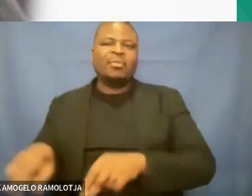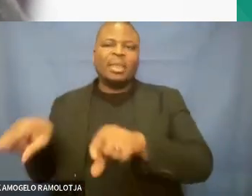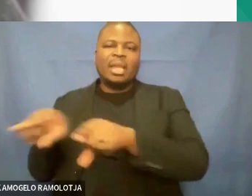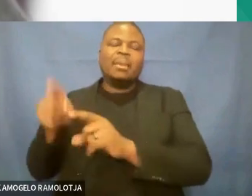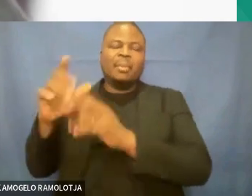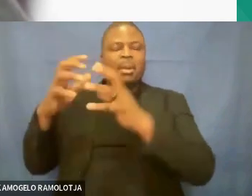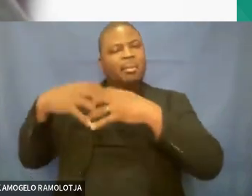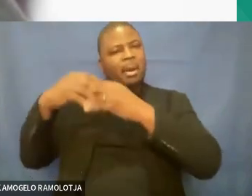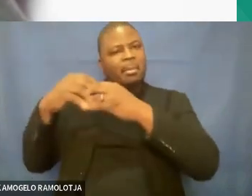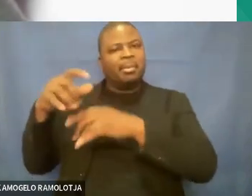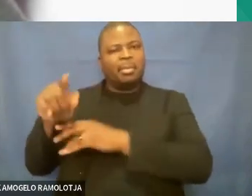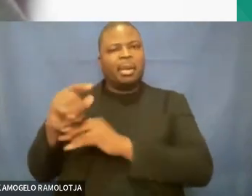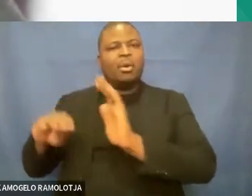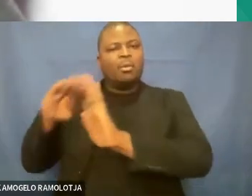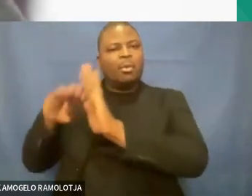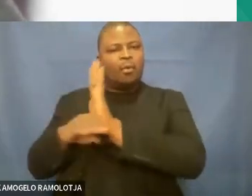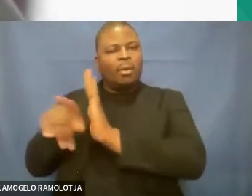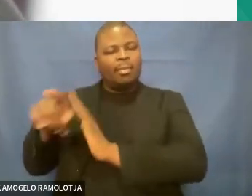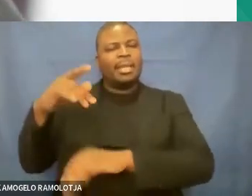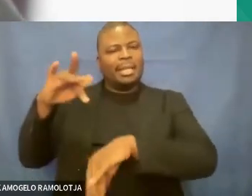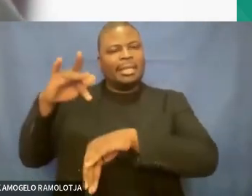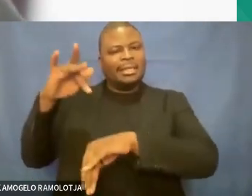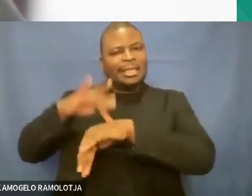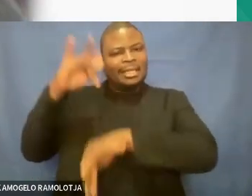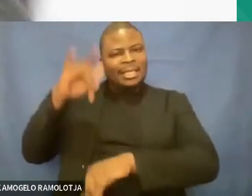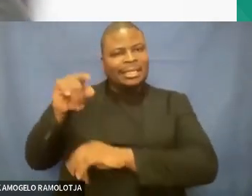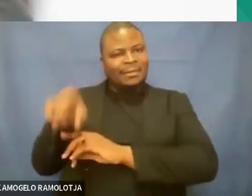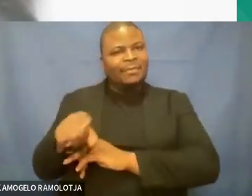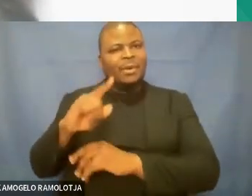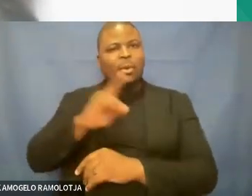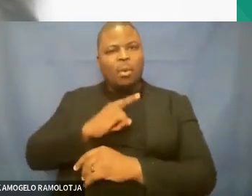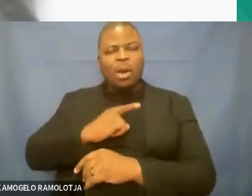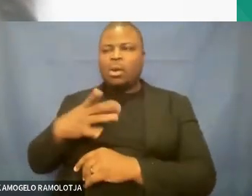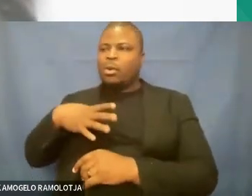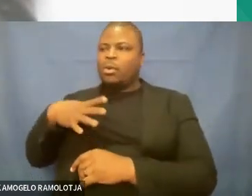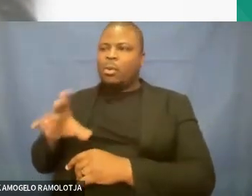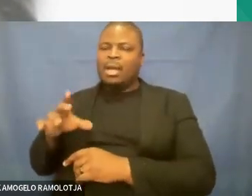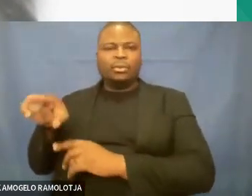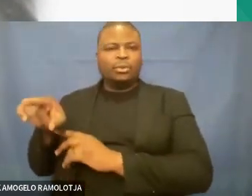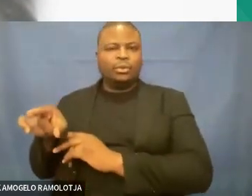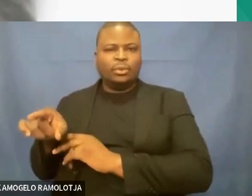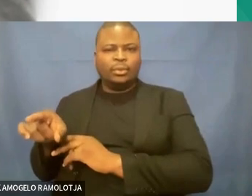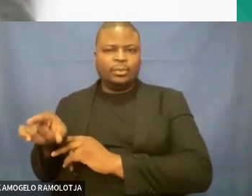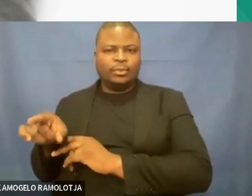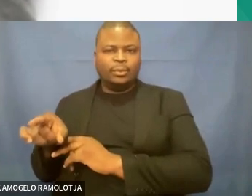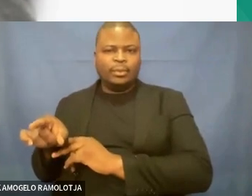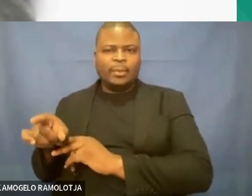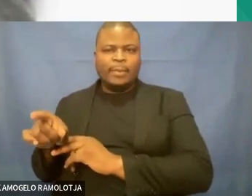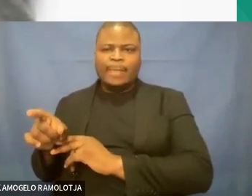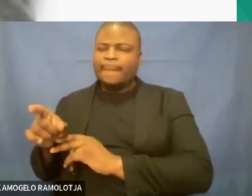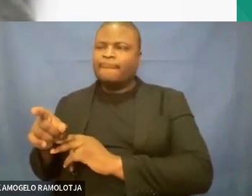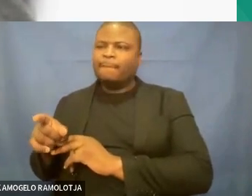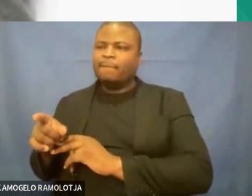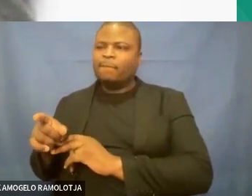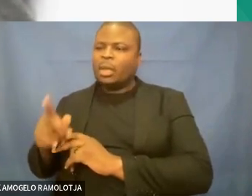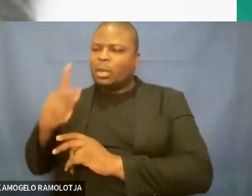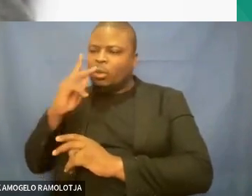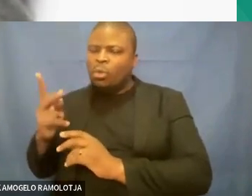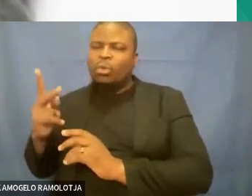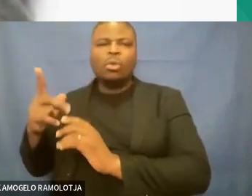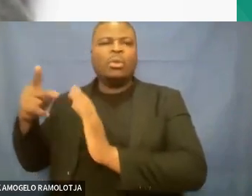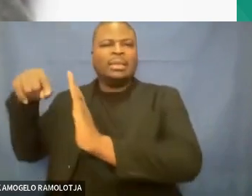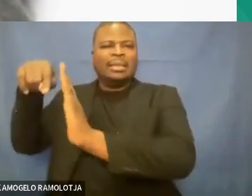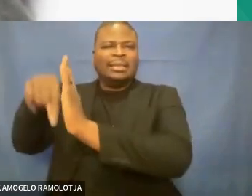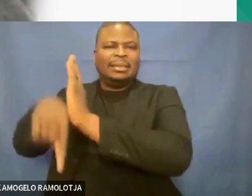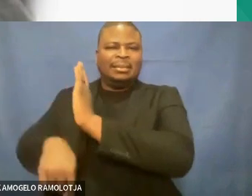to an issue of gender-based violence because you want to deal with it. But you don't look at the deep, what are the issues that